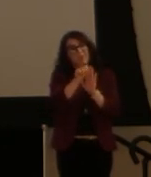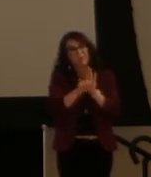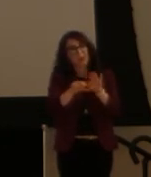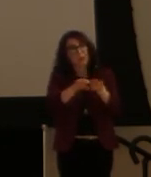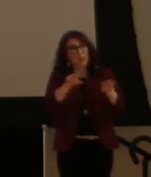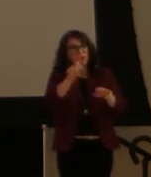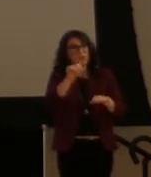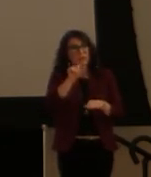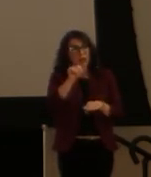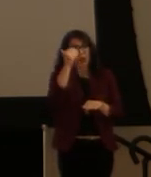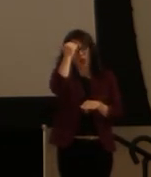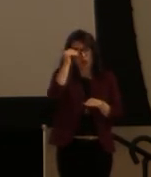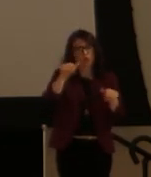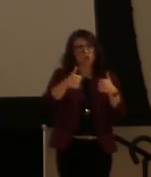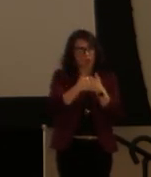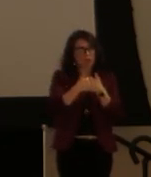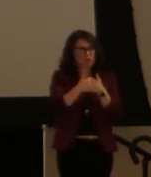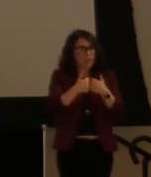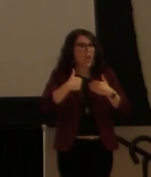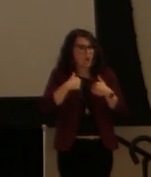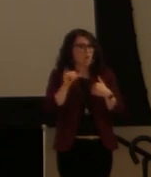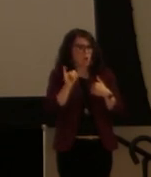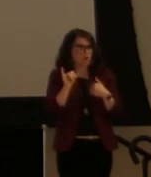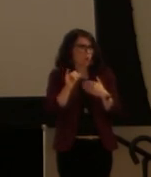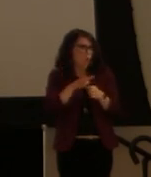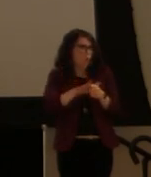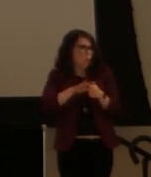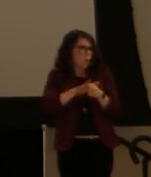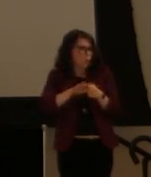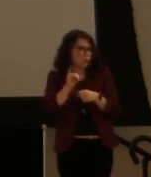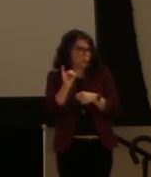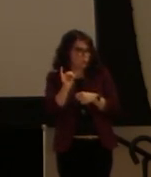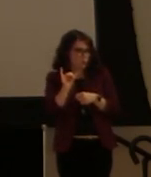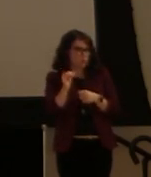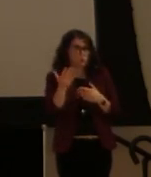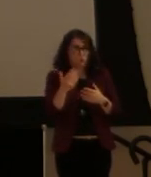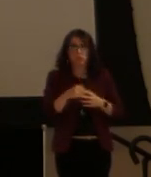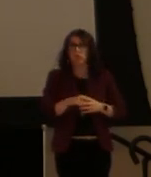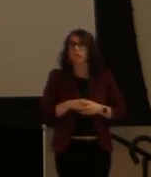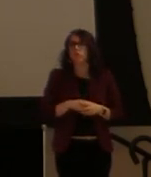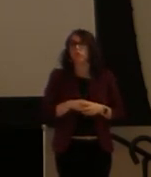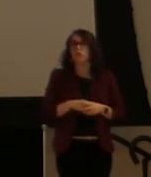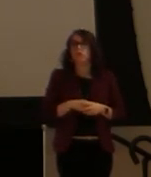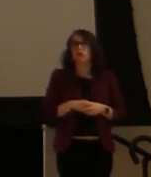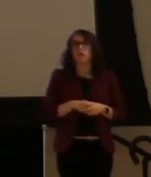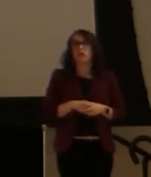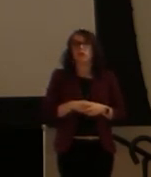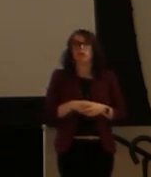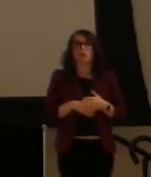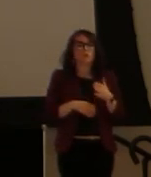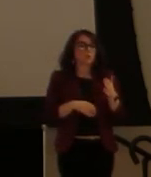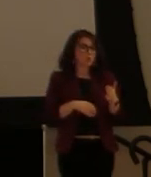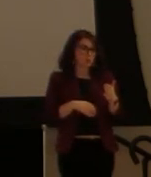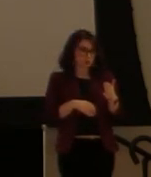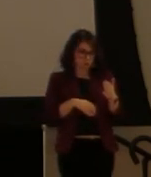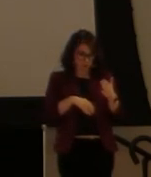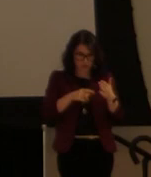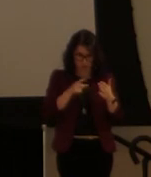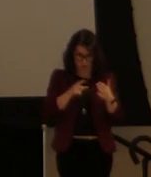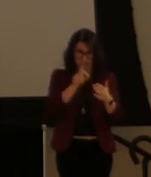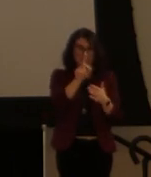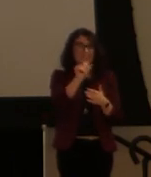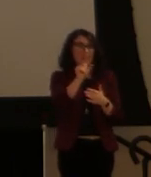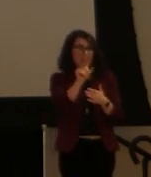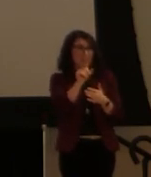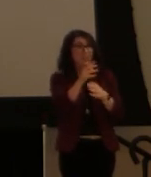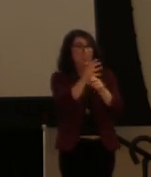know that these challenges exist at the local level as well. So just getting to disaggregated data can be very